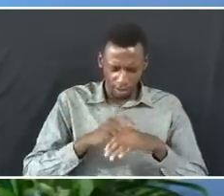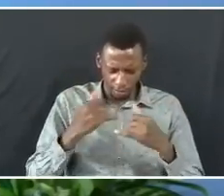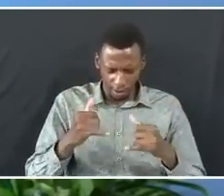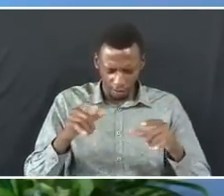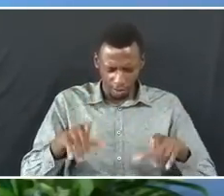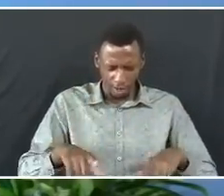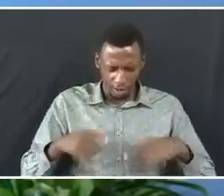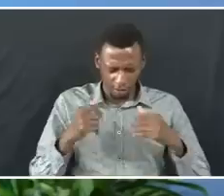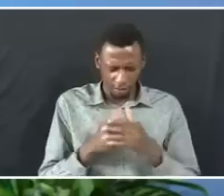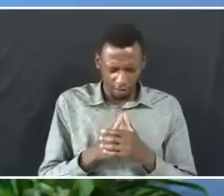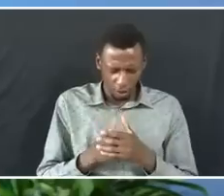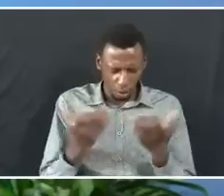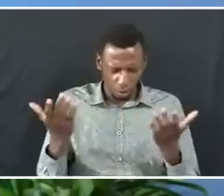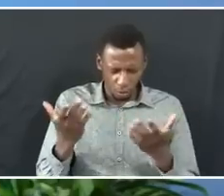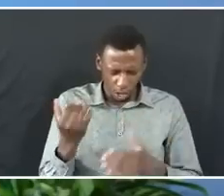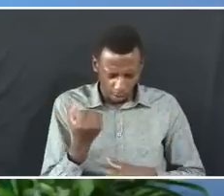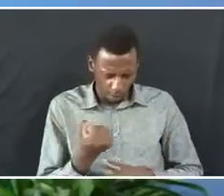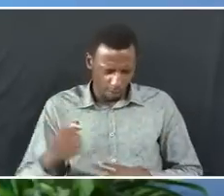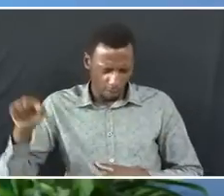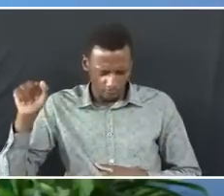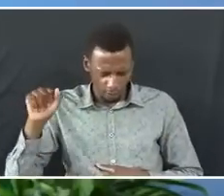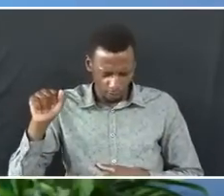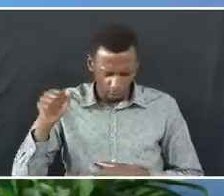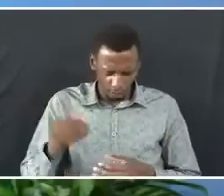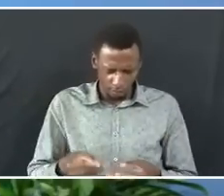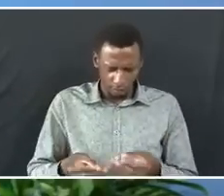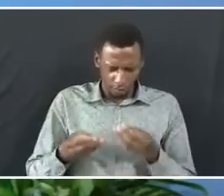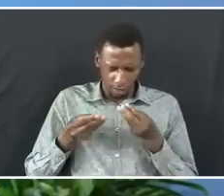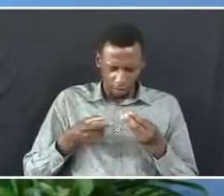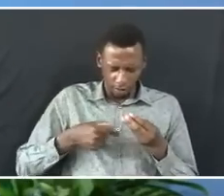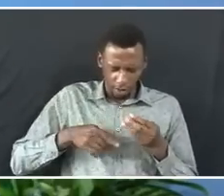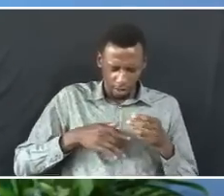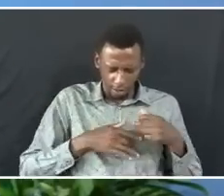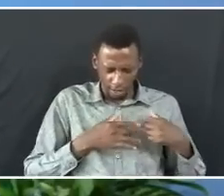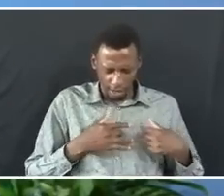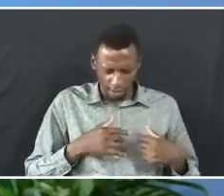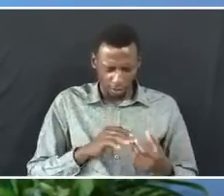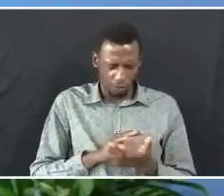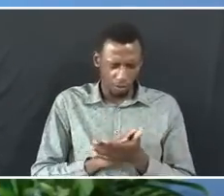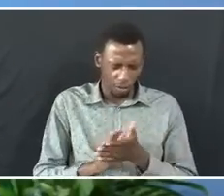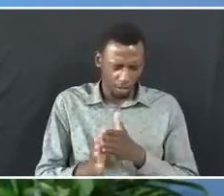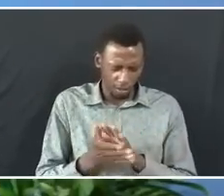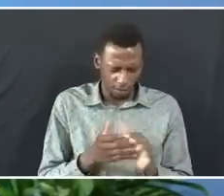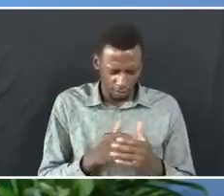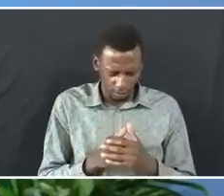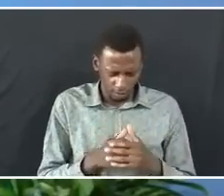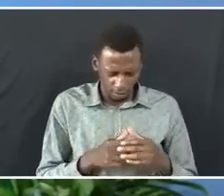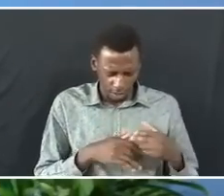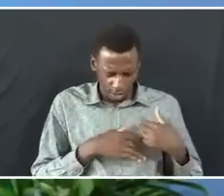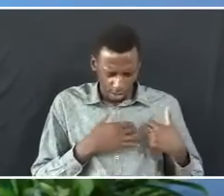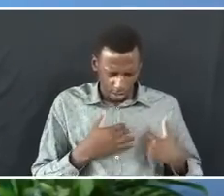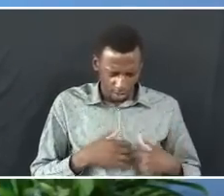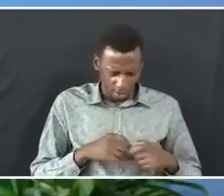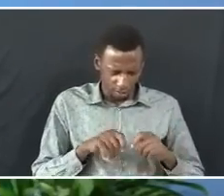Where there's been betrayal, give us a heart to forgive. Hearts